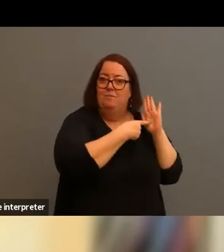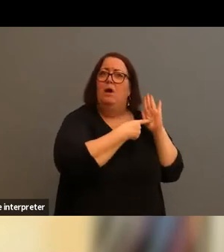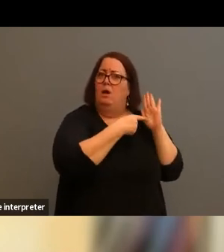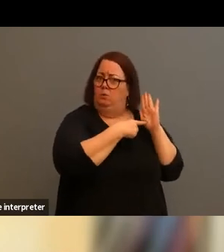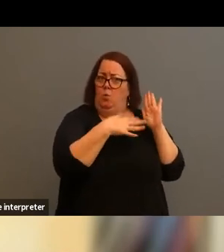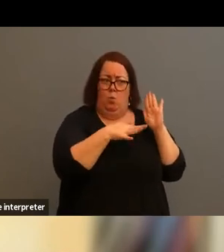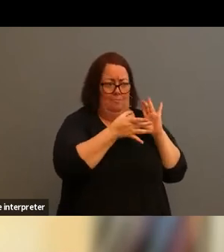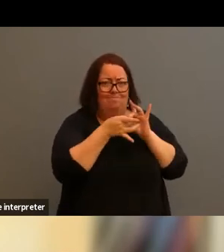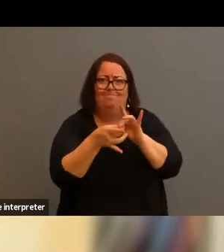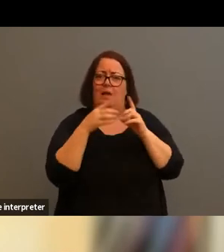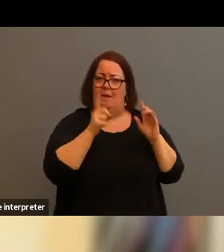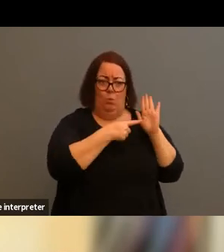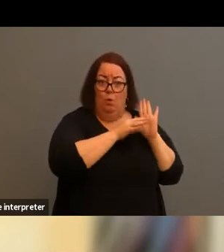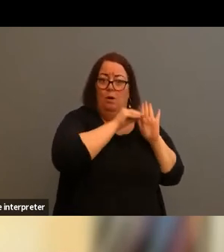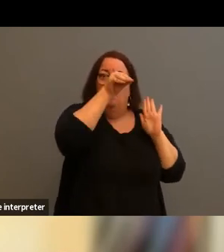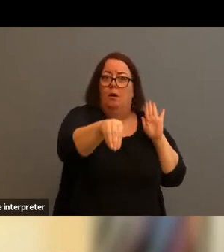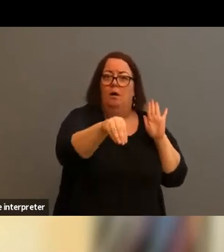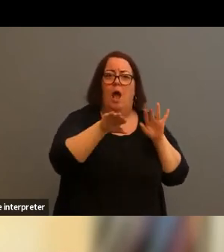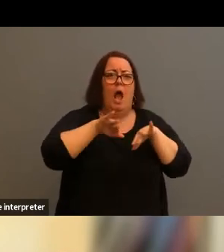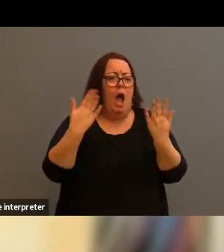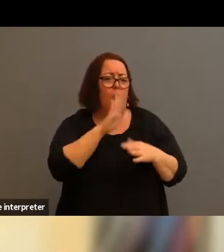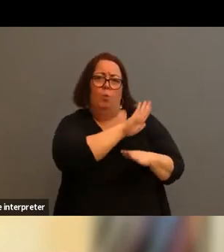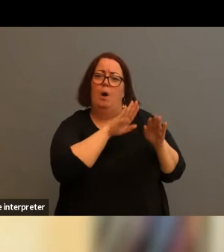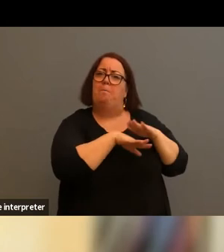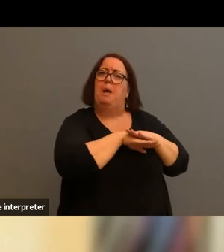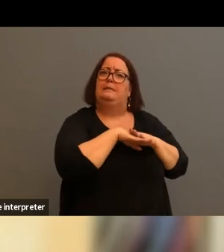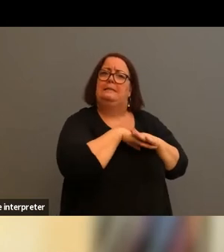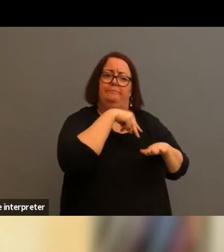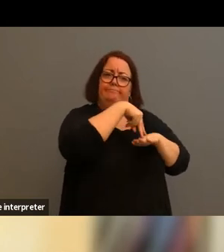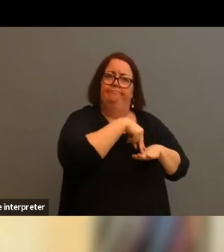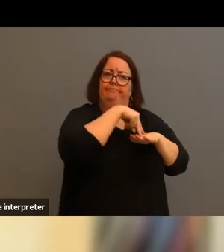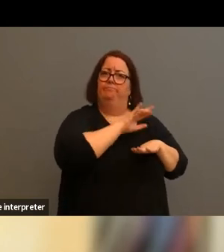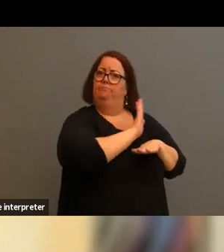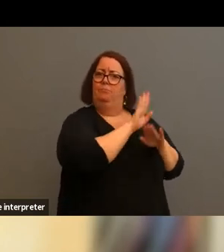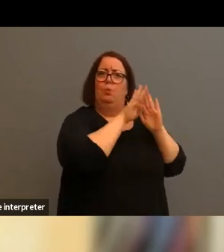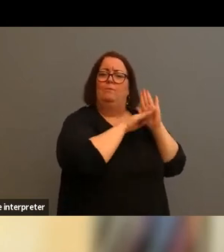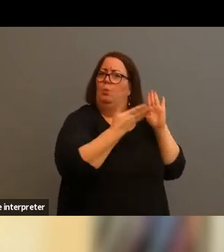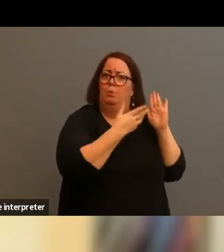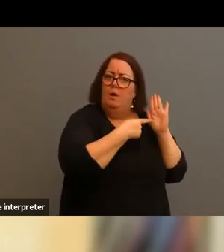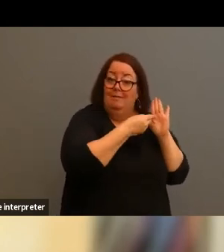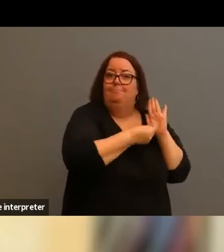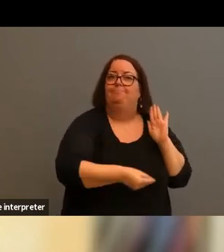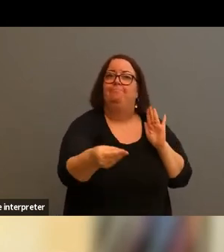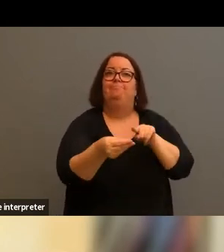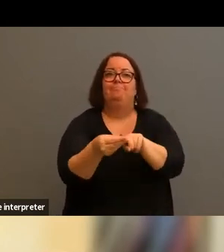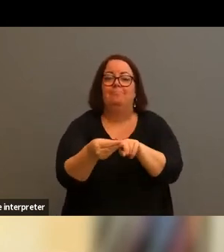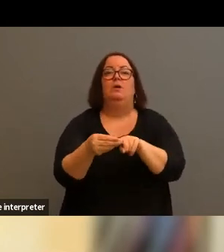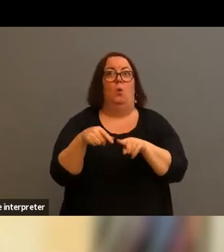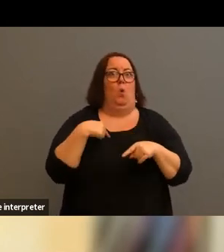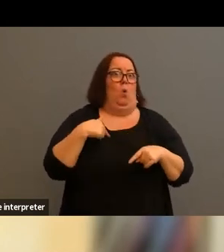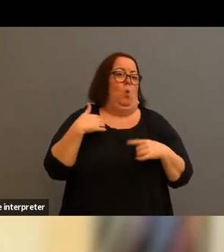whole convention. The whole convention is standing on. So I'm really glad now to be able